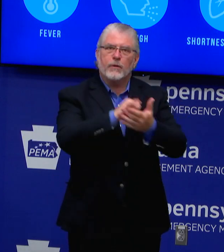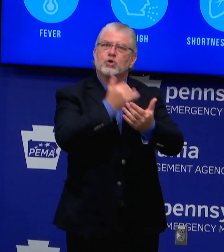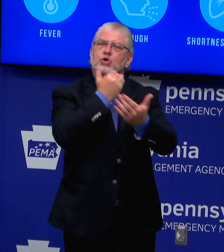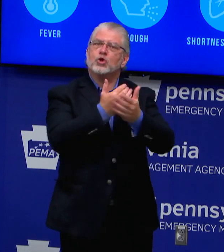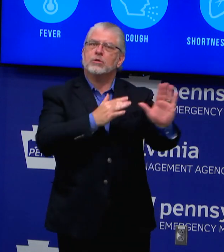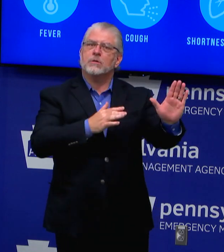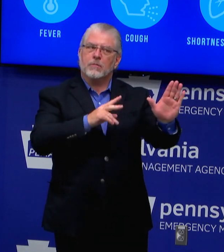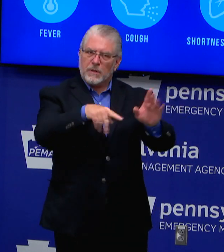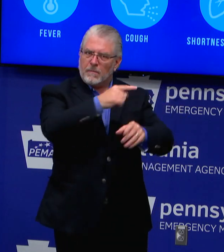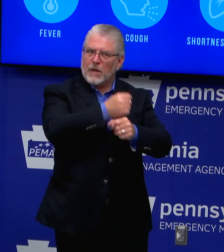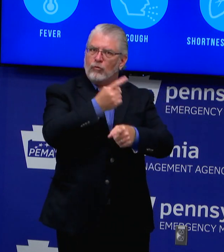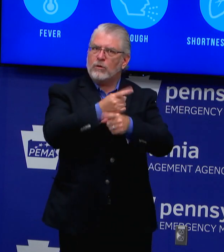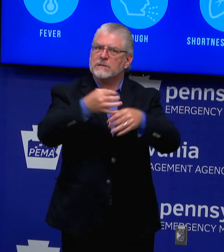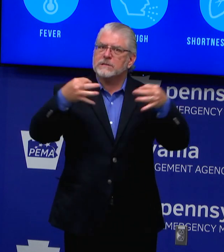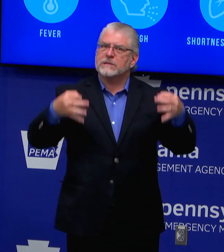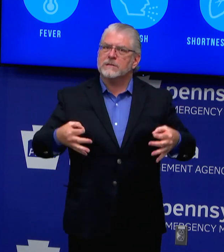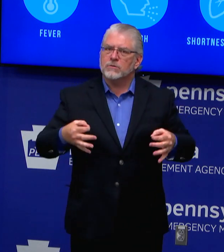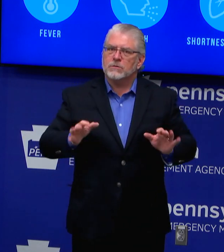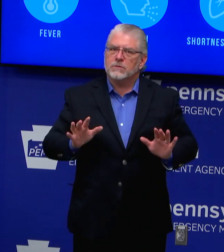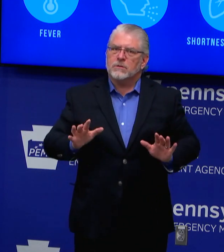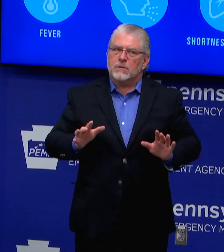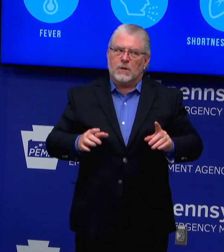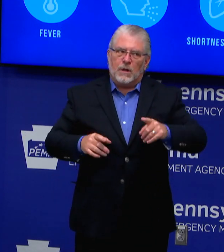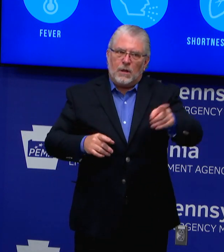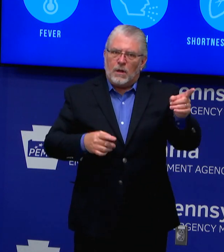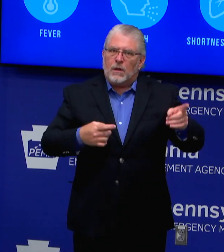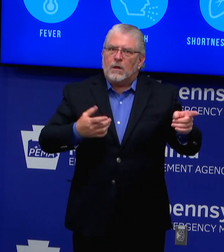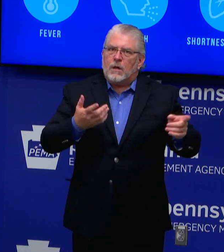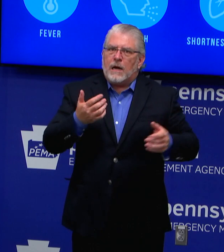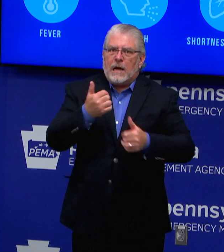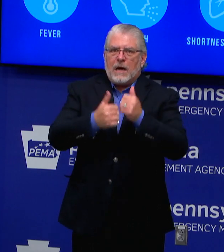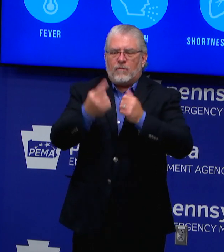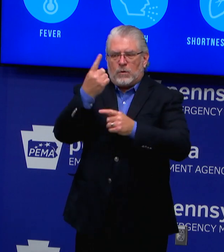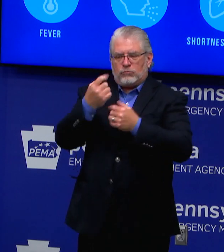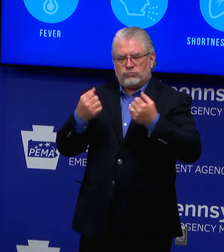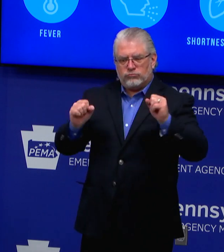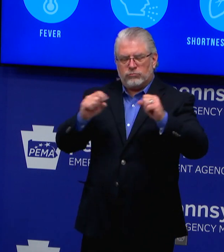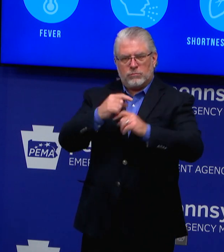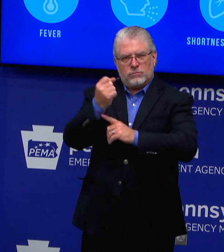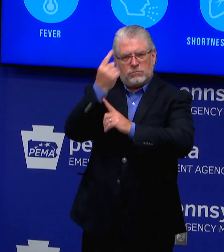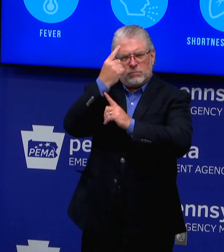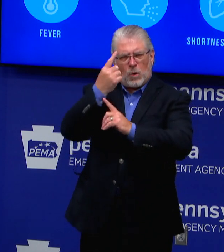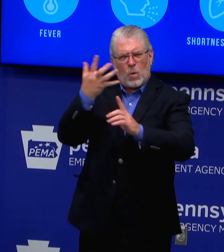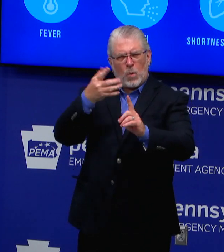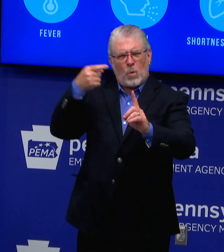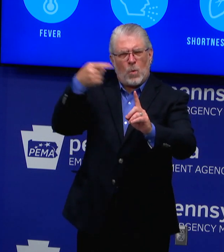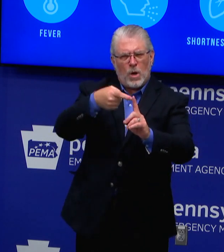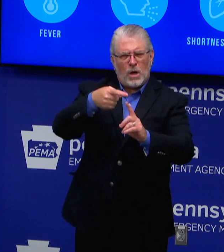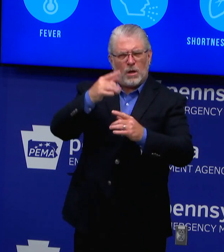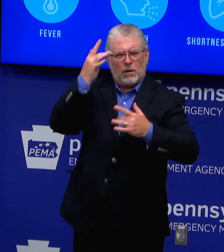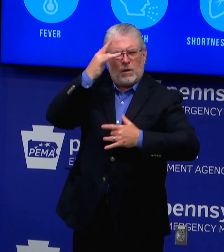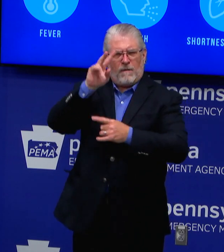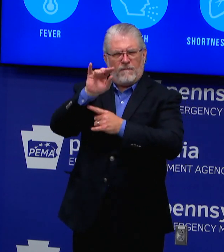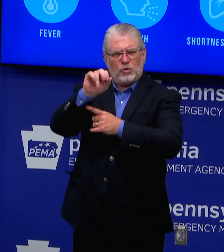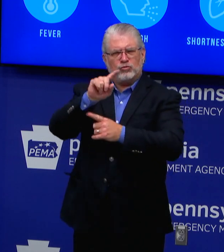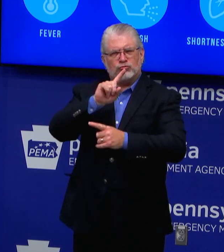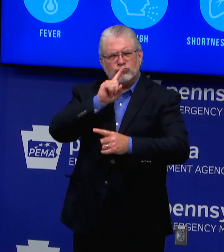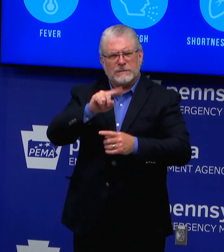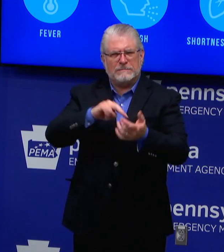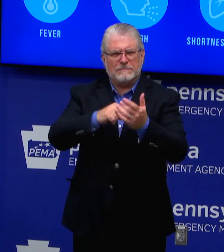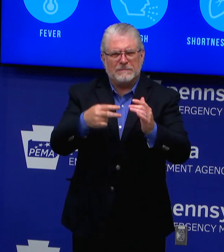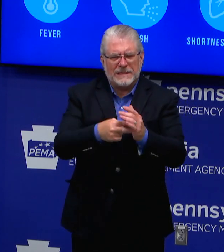with. They are actually trying to understand what that virus is going to do. They're trying to fight that virus, as we all should be. And